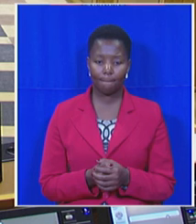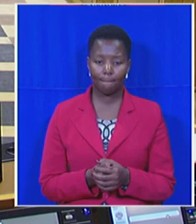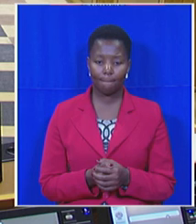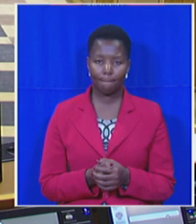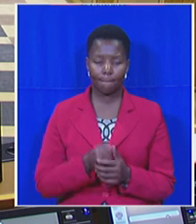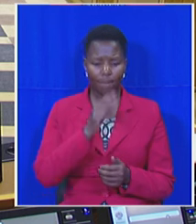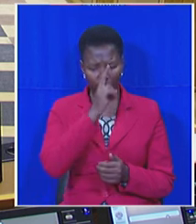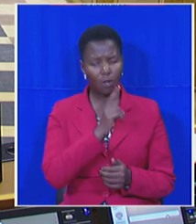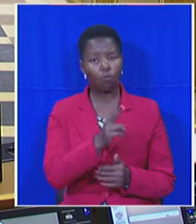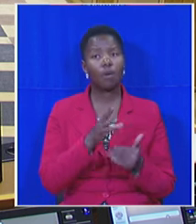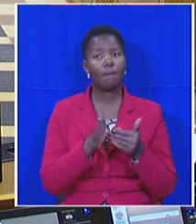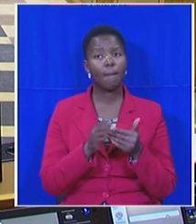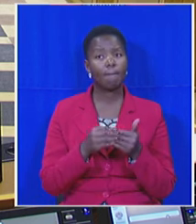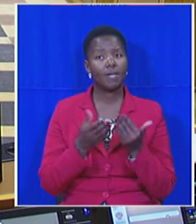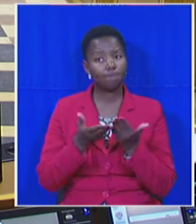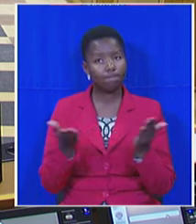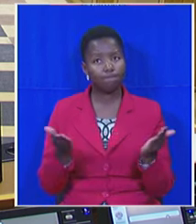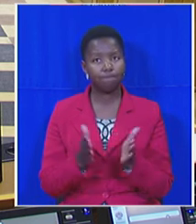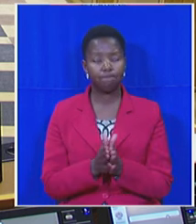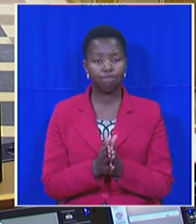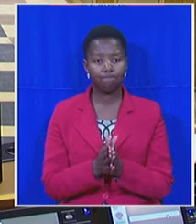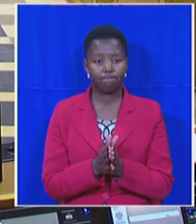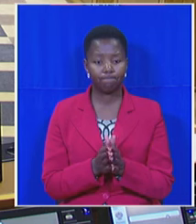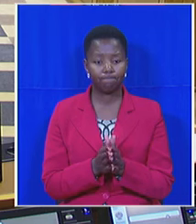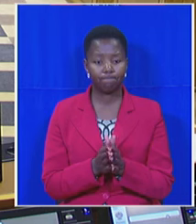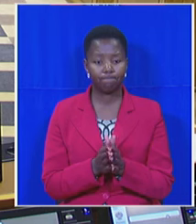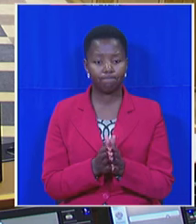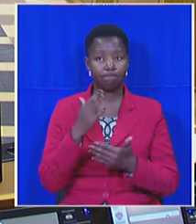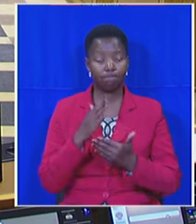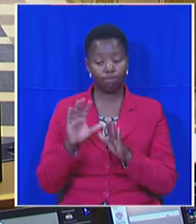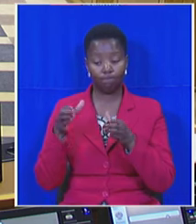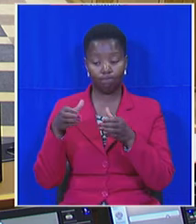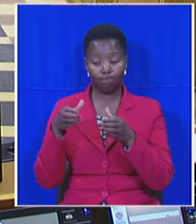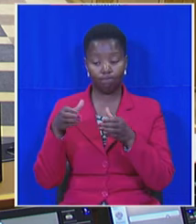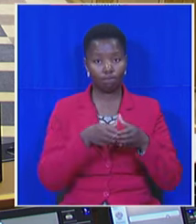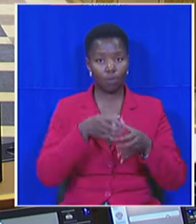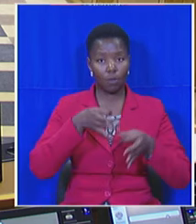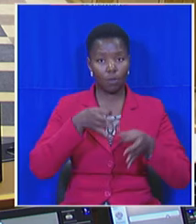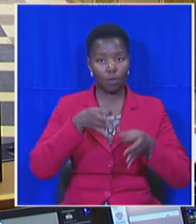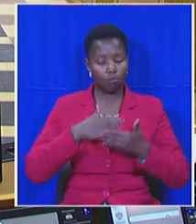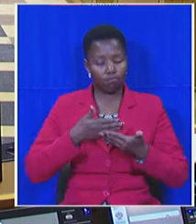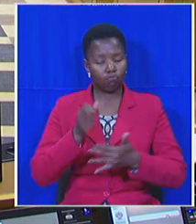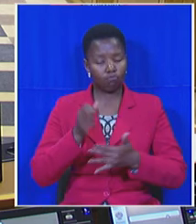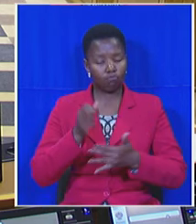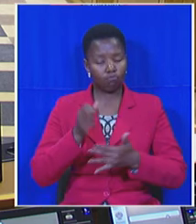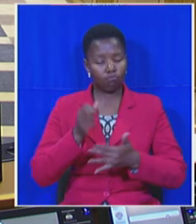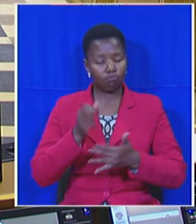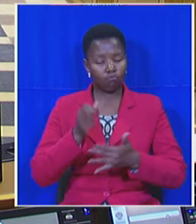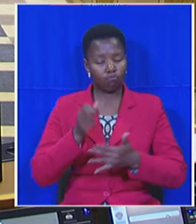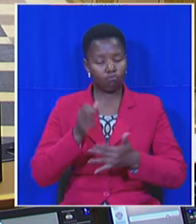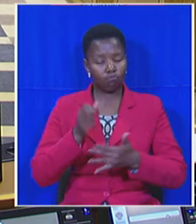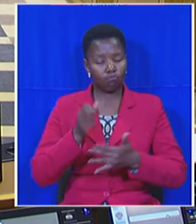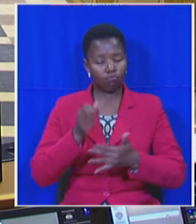Honourable members, the declarations having been put across, we now put the question.